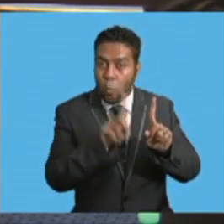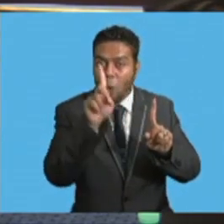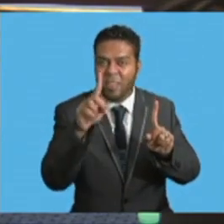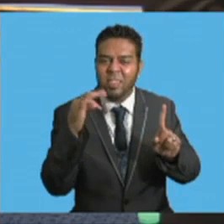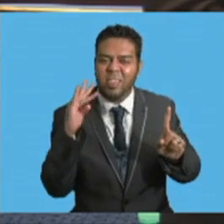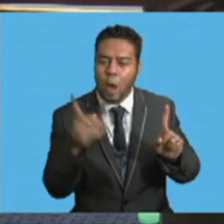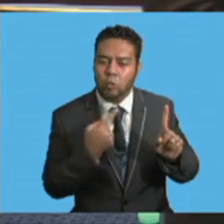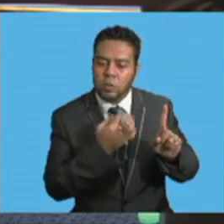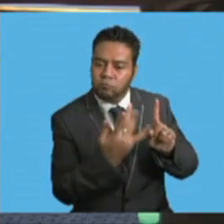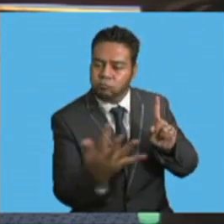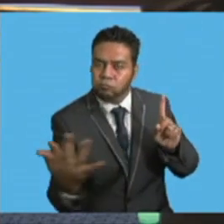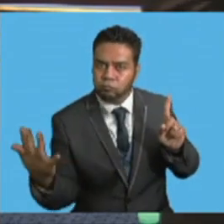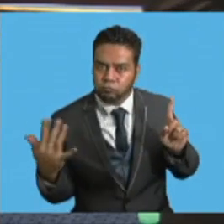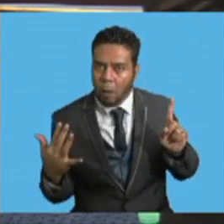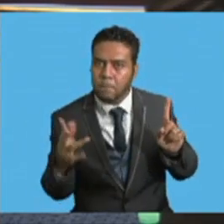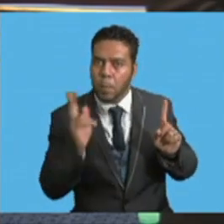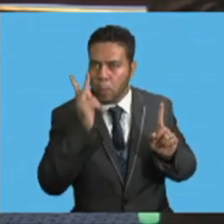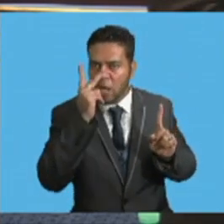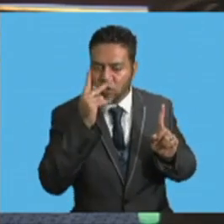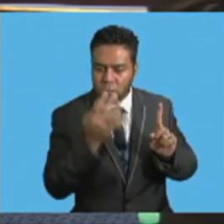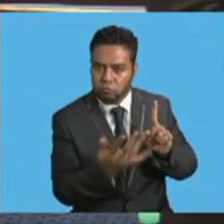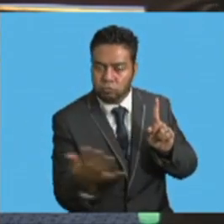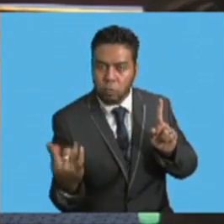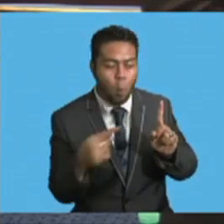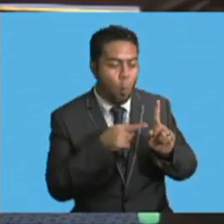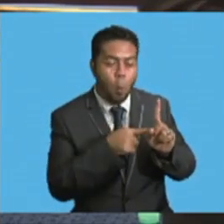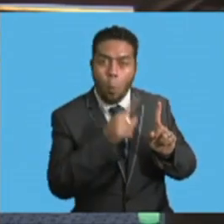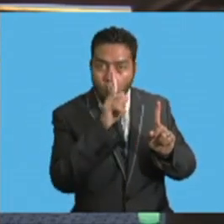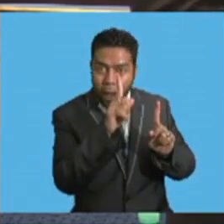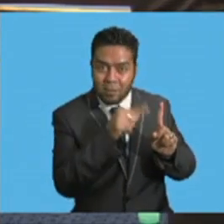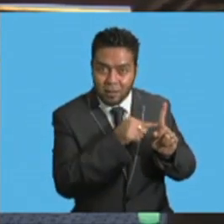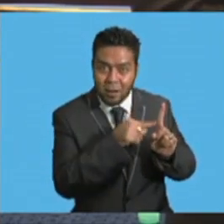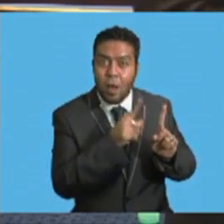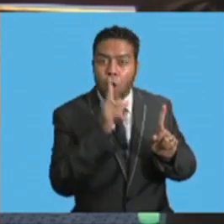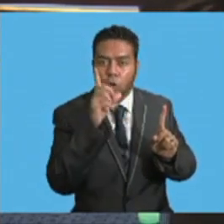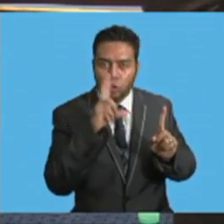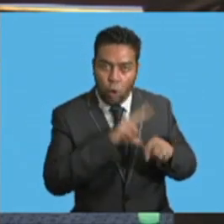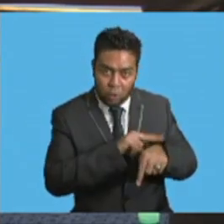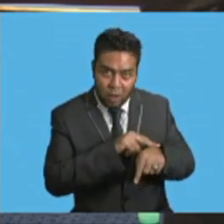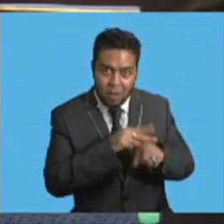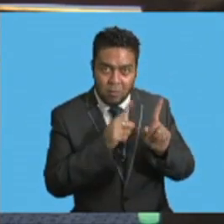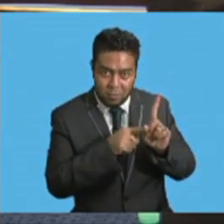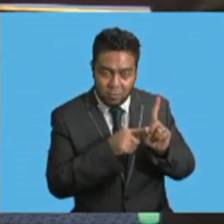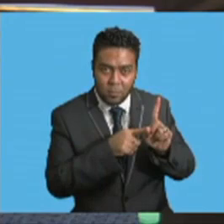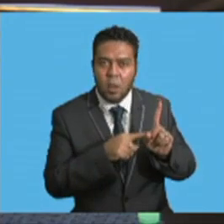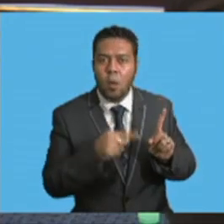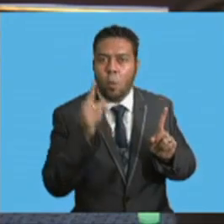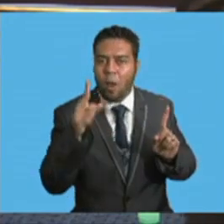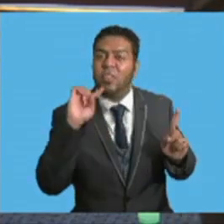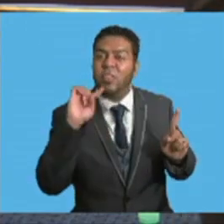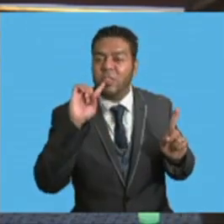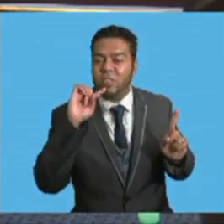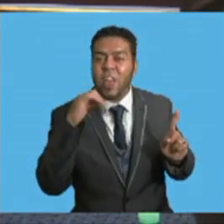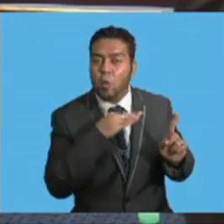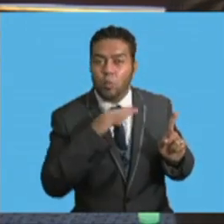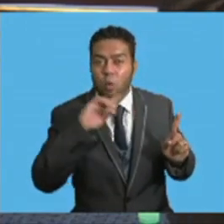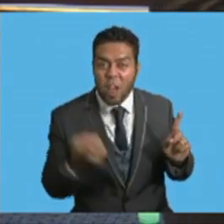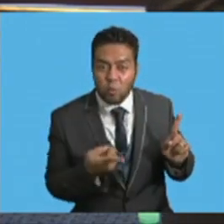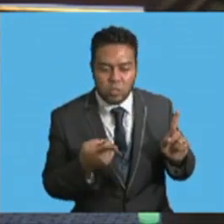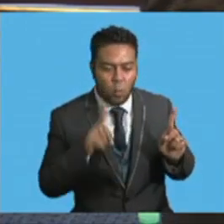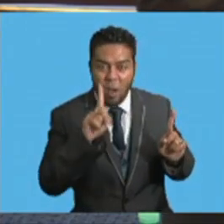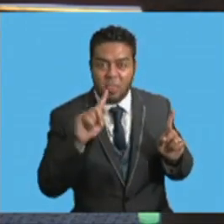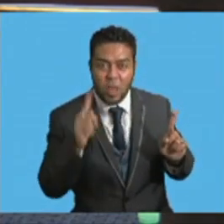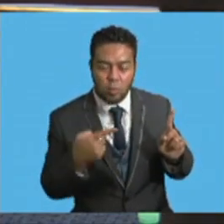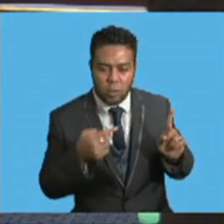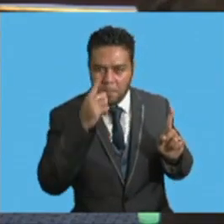population. And I'm pleased to inform this August House that with the establishment of more than 800 of field positions,